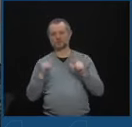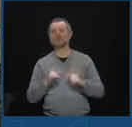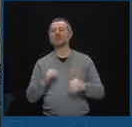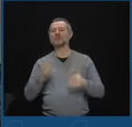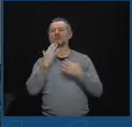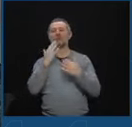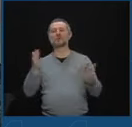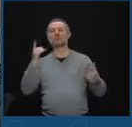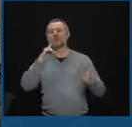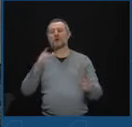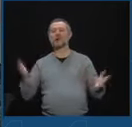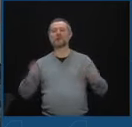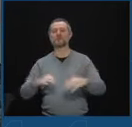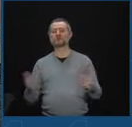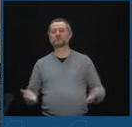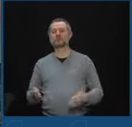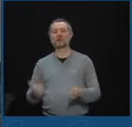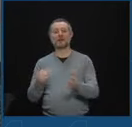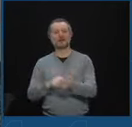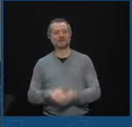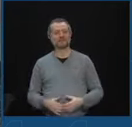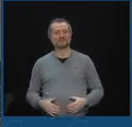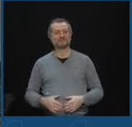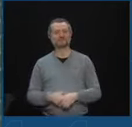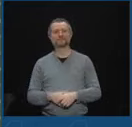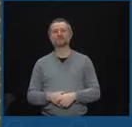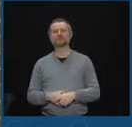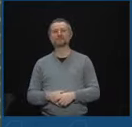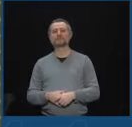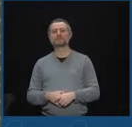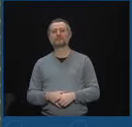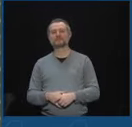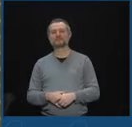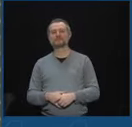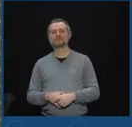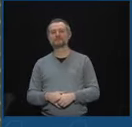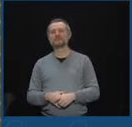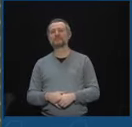you all for being here again. The program is welcome back